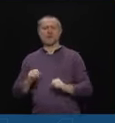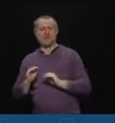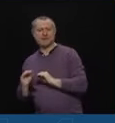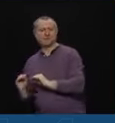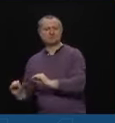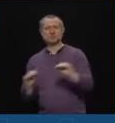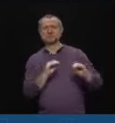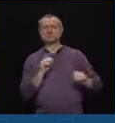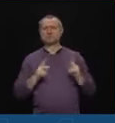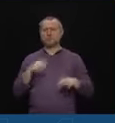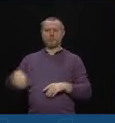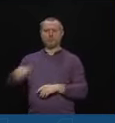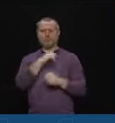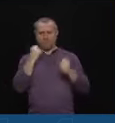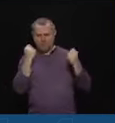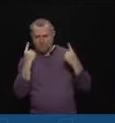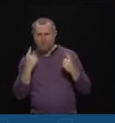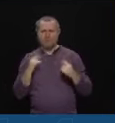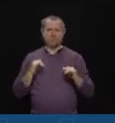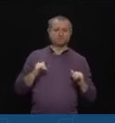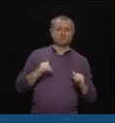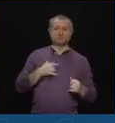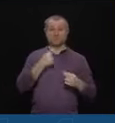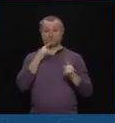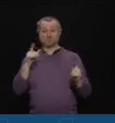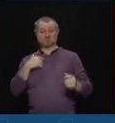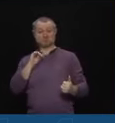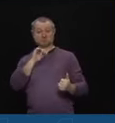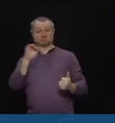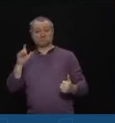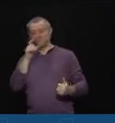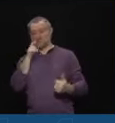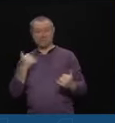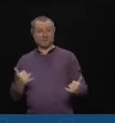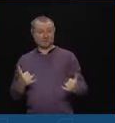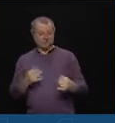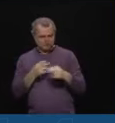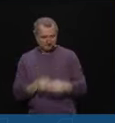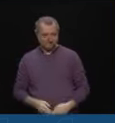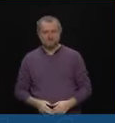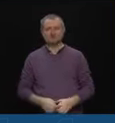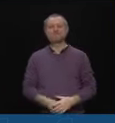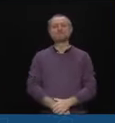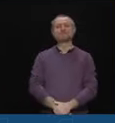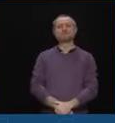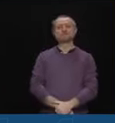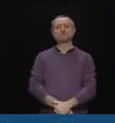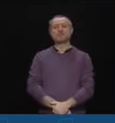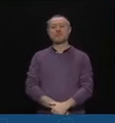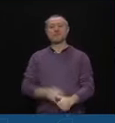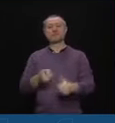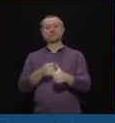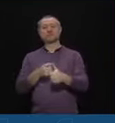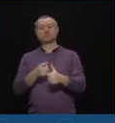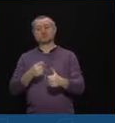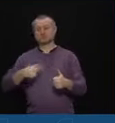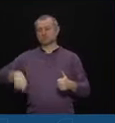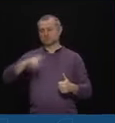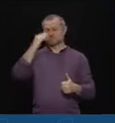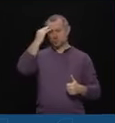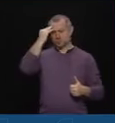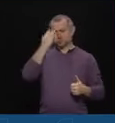my appointees. In fact, I'll do it right now. And someone we all know, Ronnie, someone who is very dear to me,